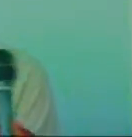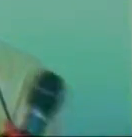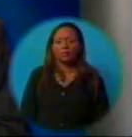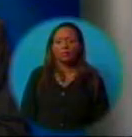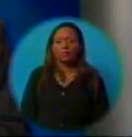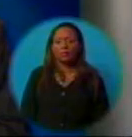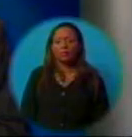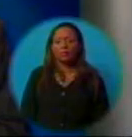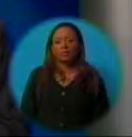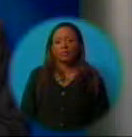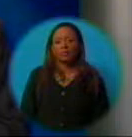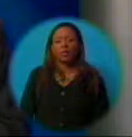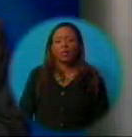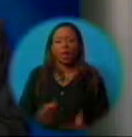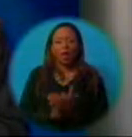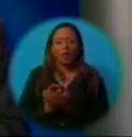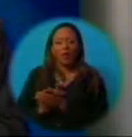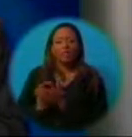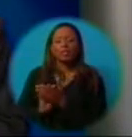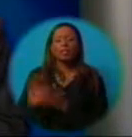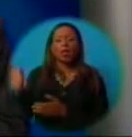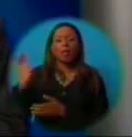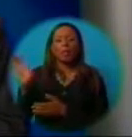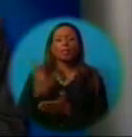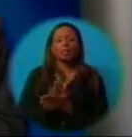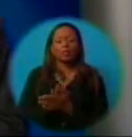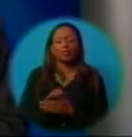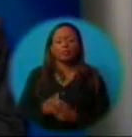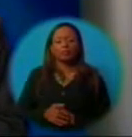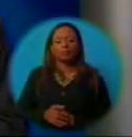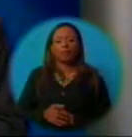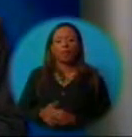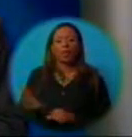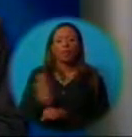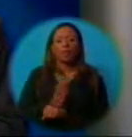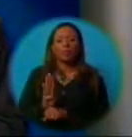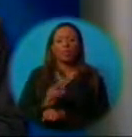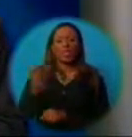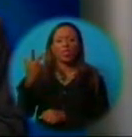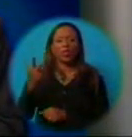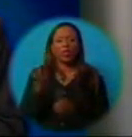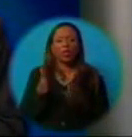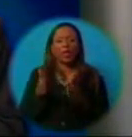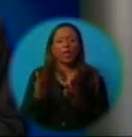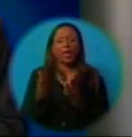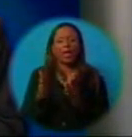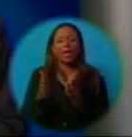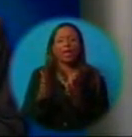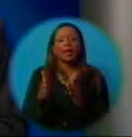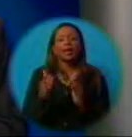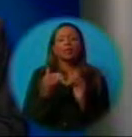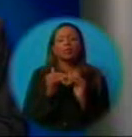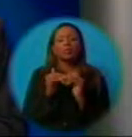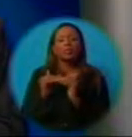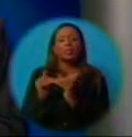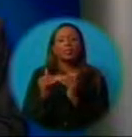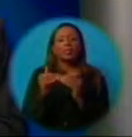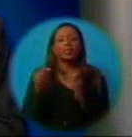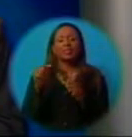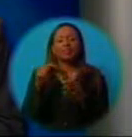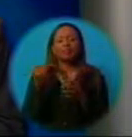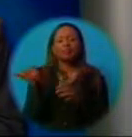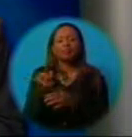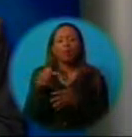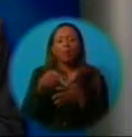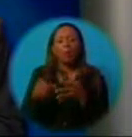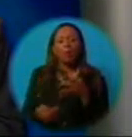victory. Well, congrats to Combermere. And Barbados are in a 3-way tie for first place after the first series of